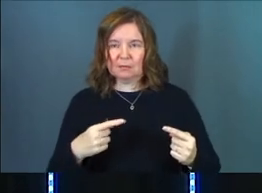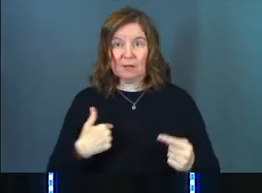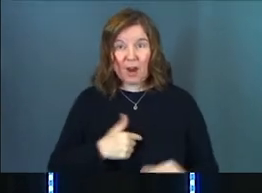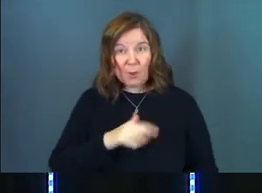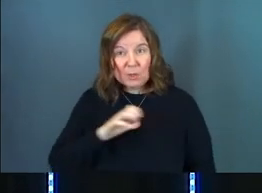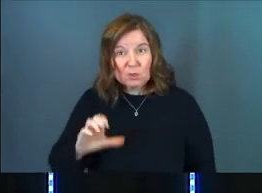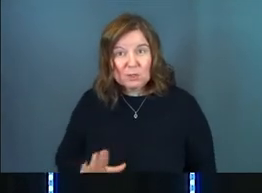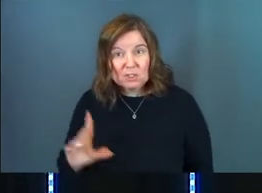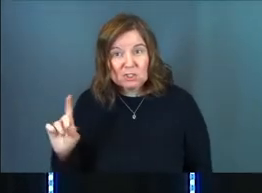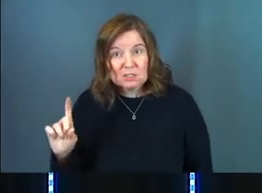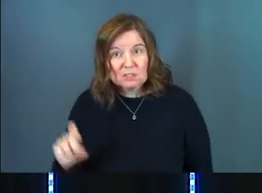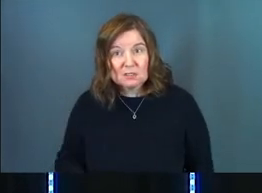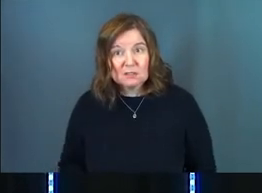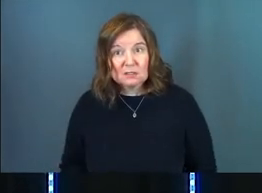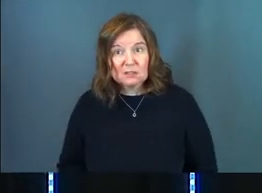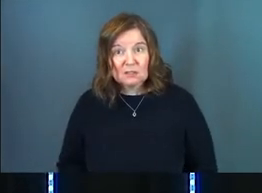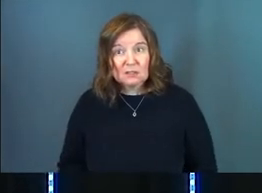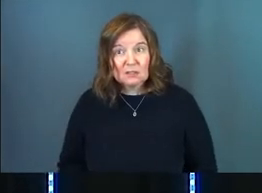we Christians?